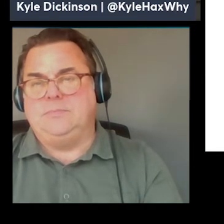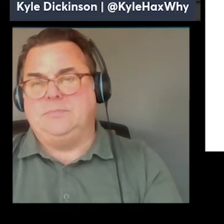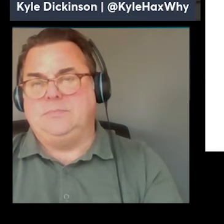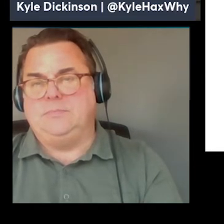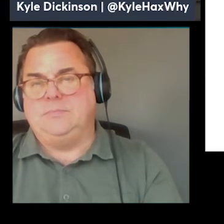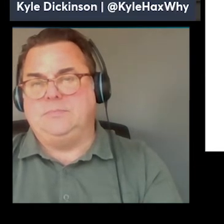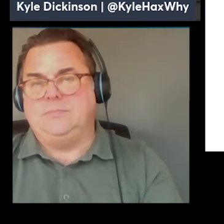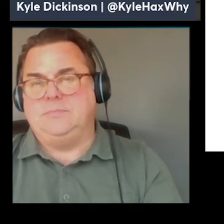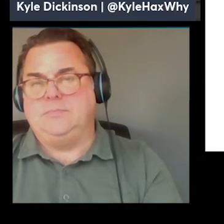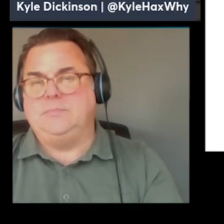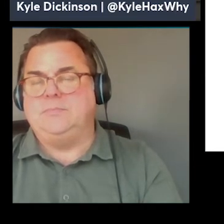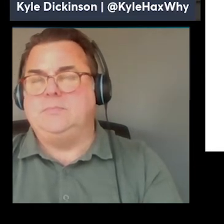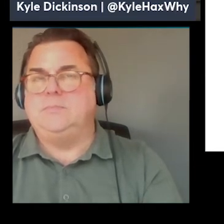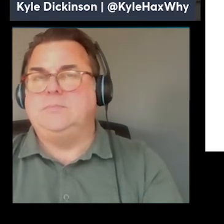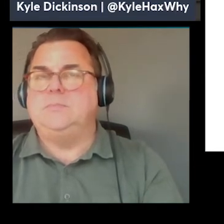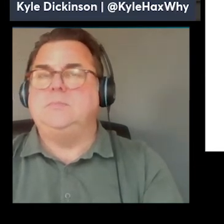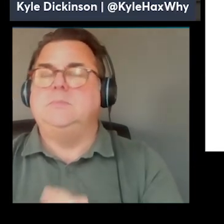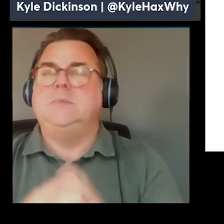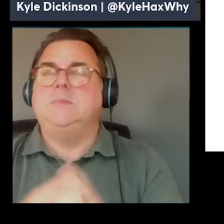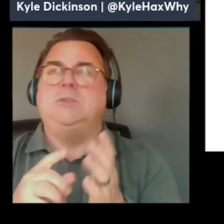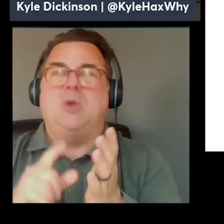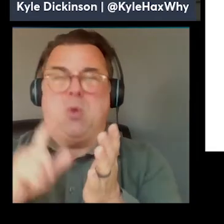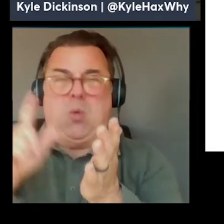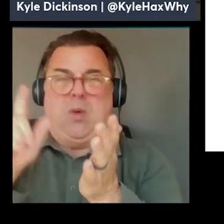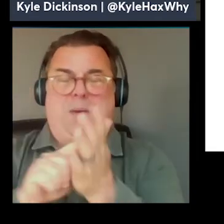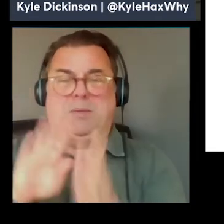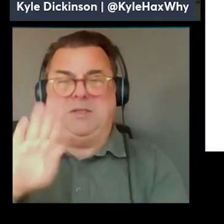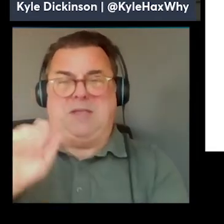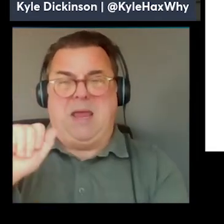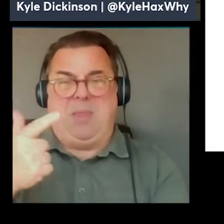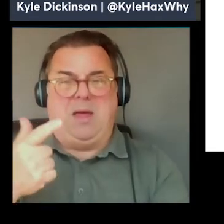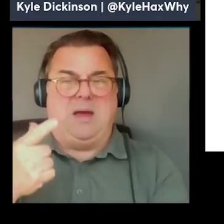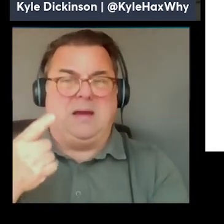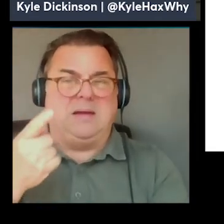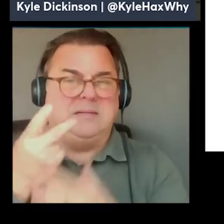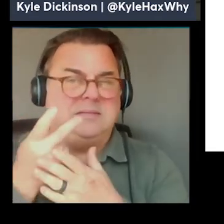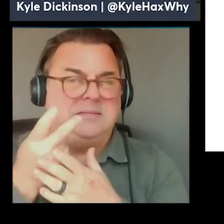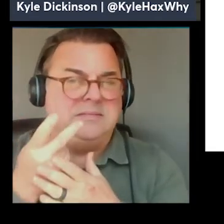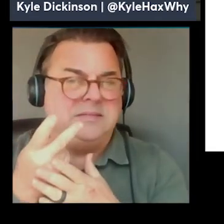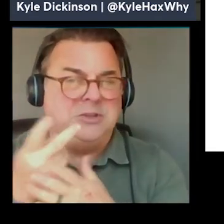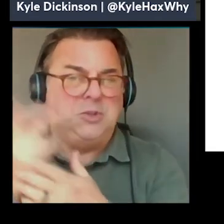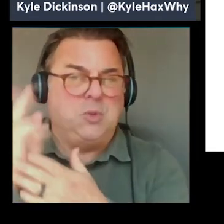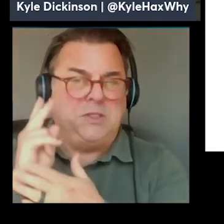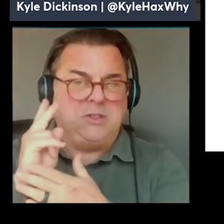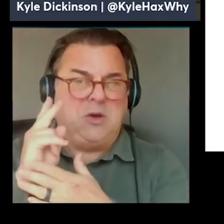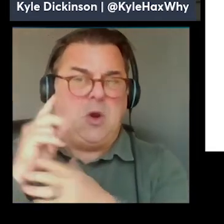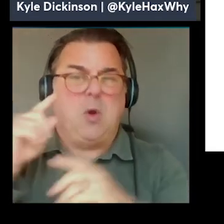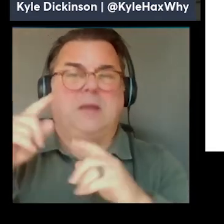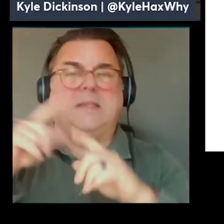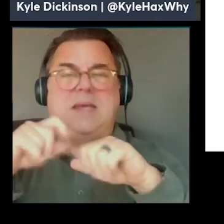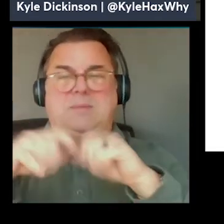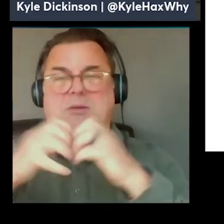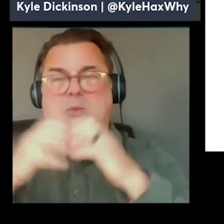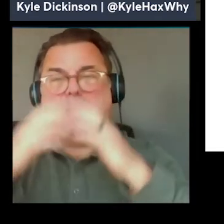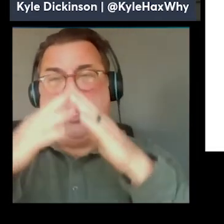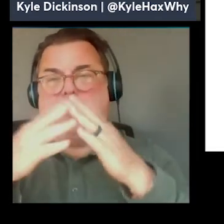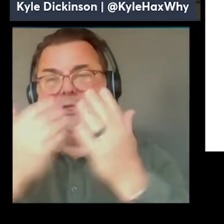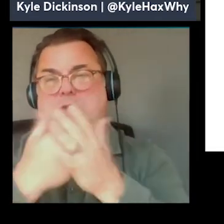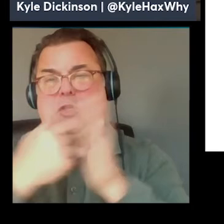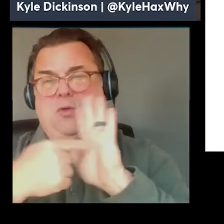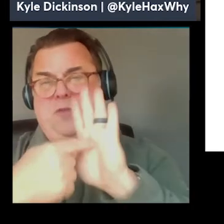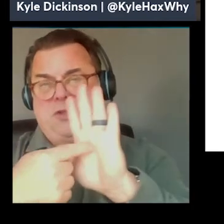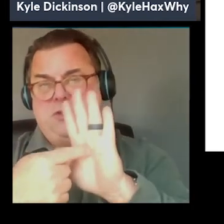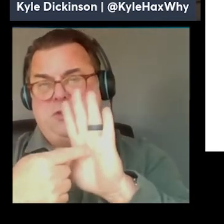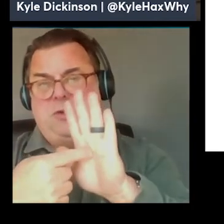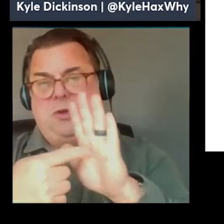So we published this blog a while ago, just a few weeks ago when we launched this feature. We wanted to show essentially, the scale with which you can operate.